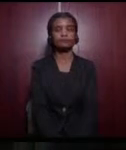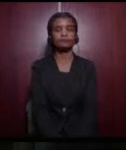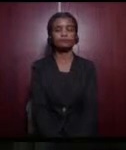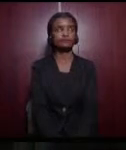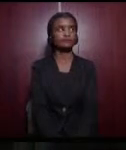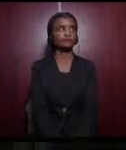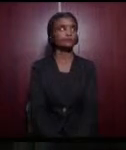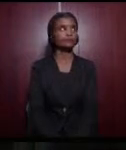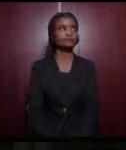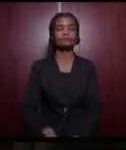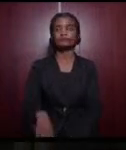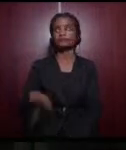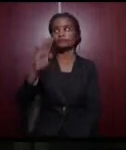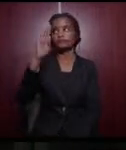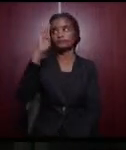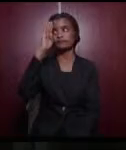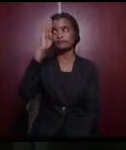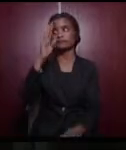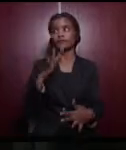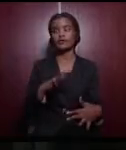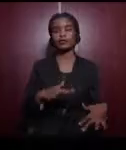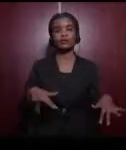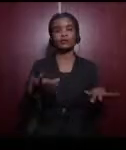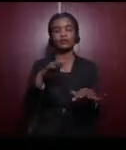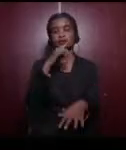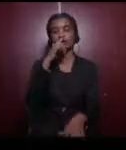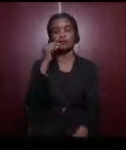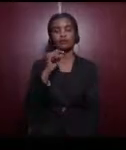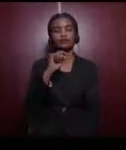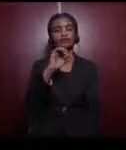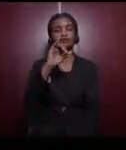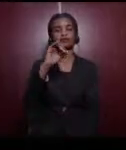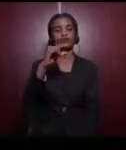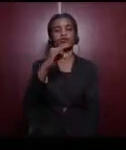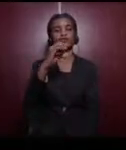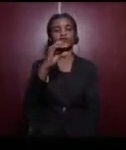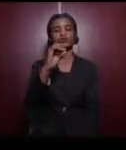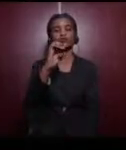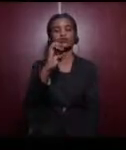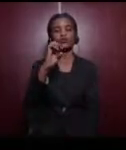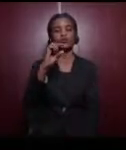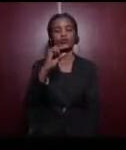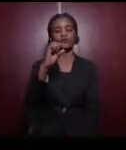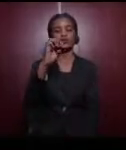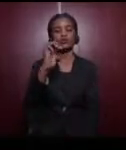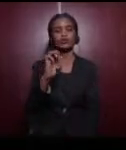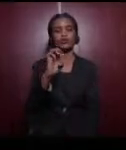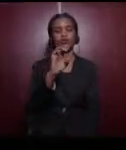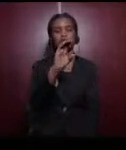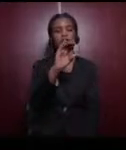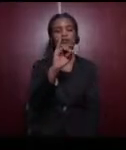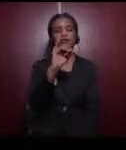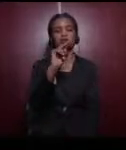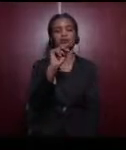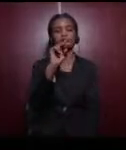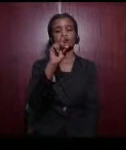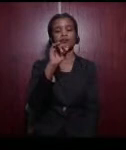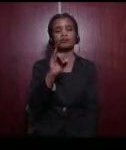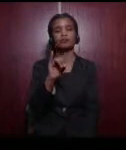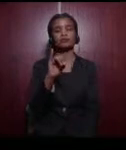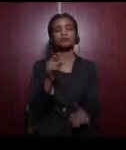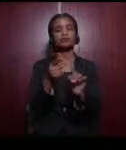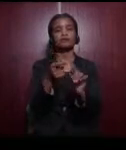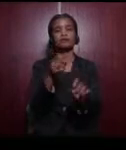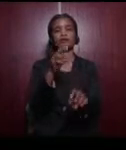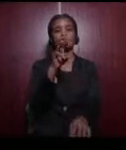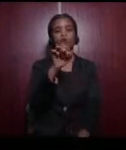Greetings to all of you. My name is Josh Tindi from Ward 46, Soweto.